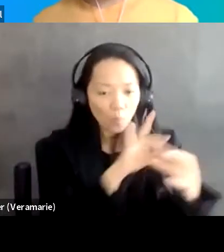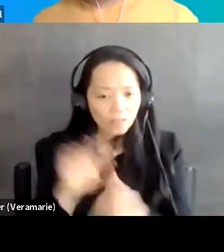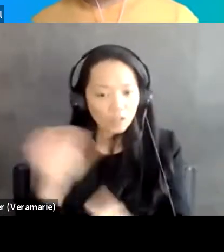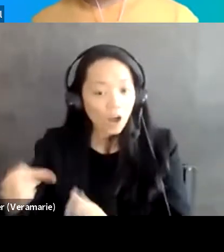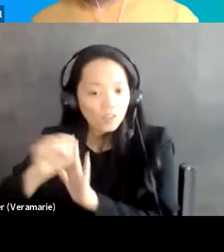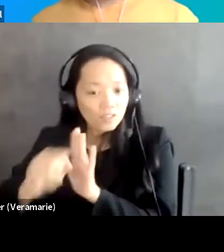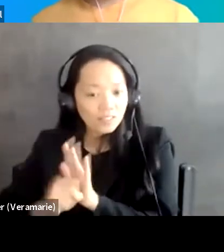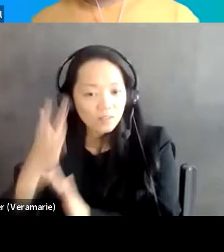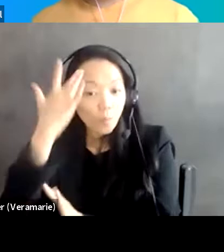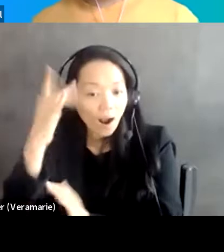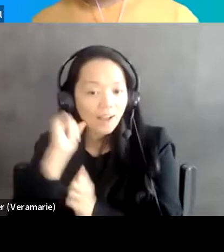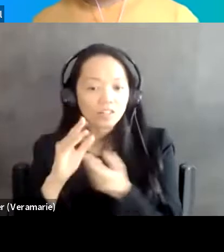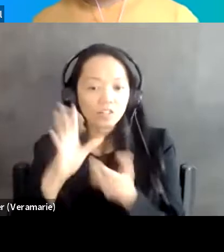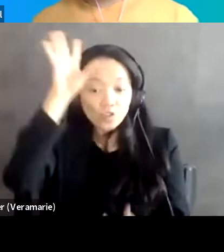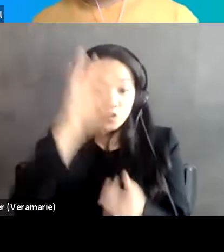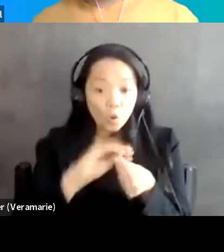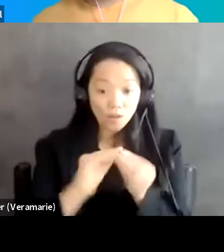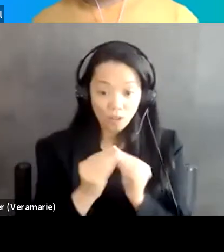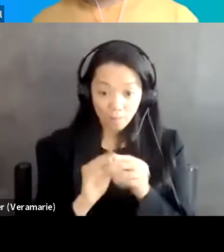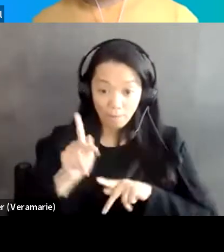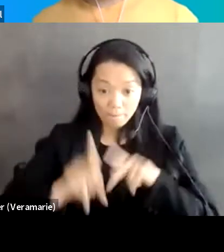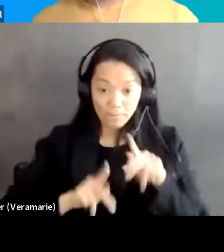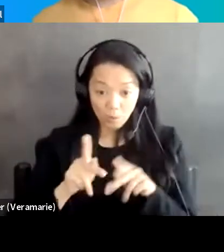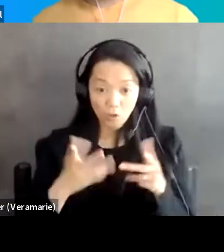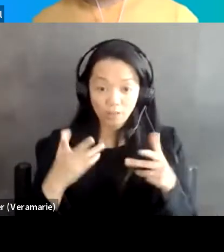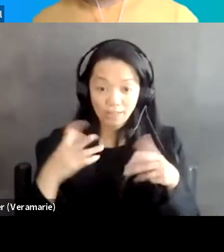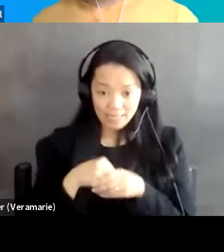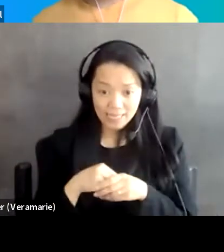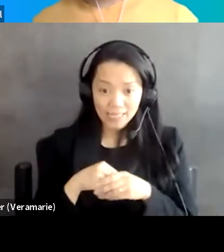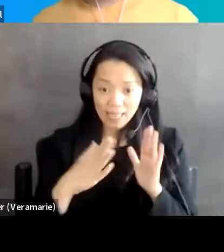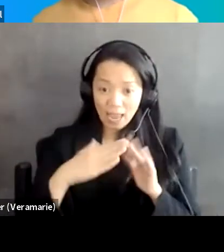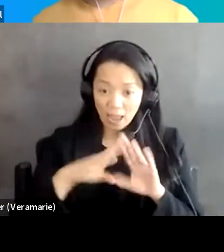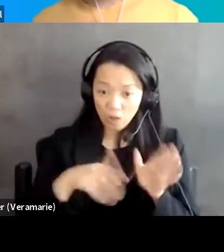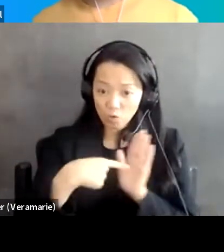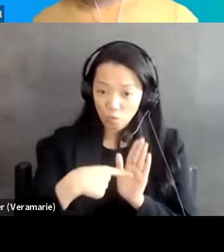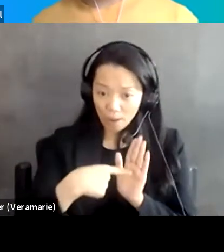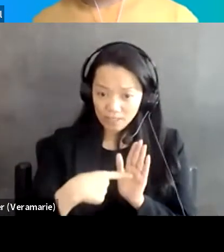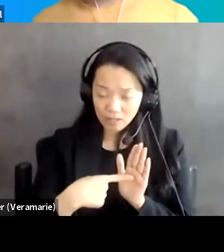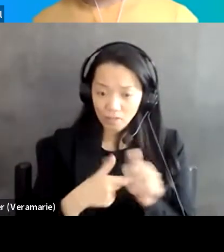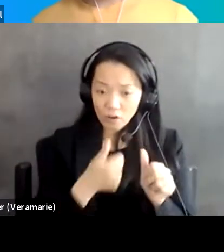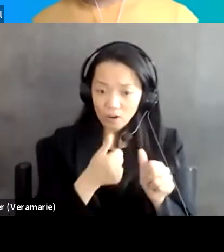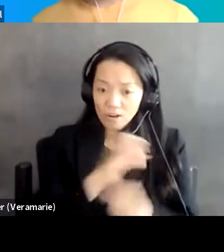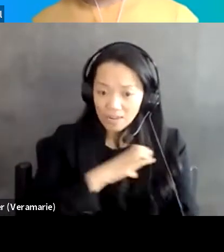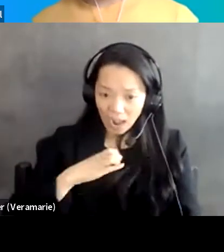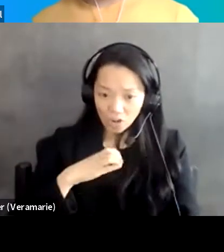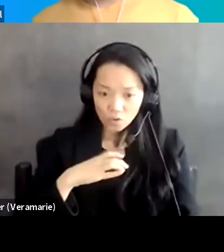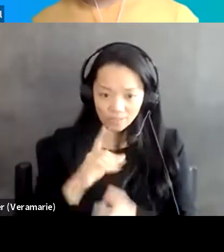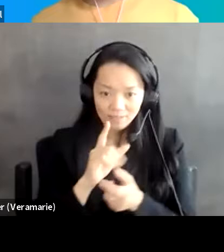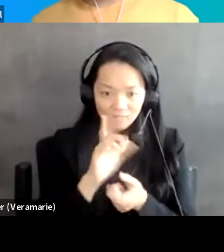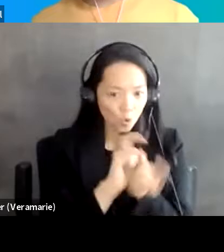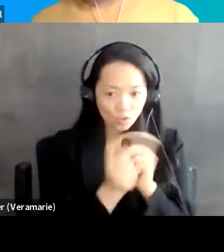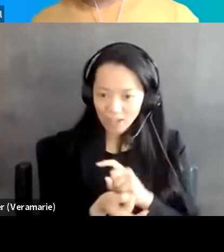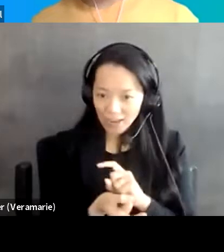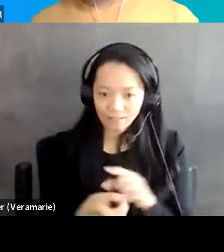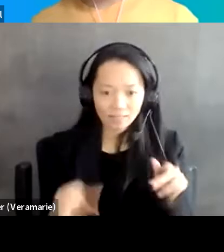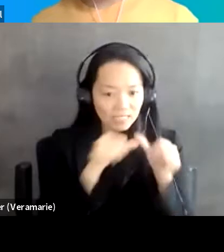because the total number of members in the House of Representatives in Congress each year doesn't change. It stays